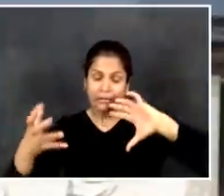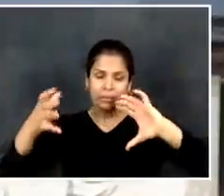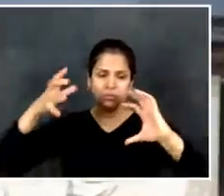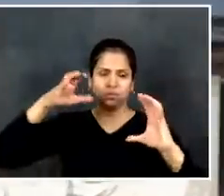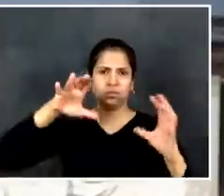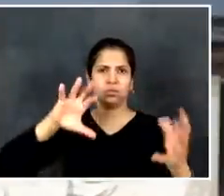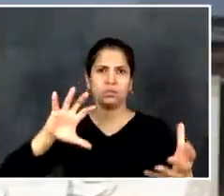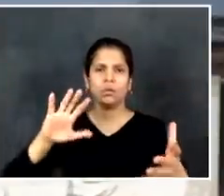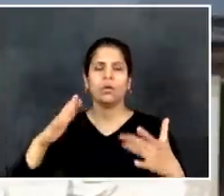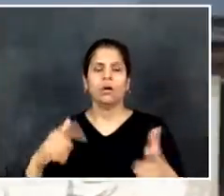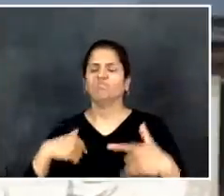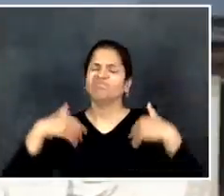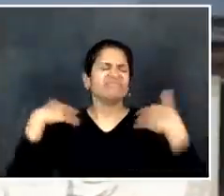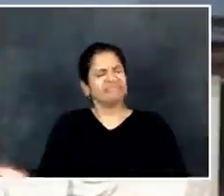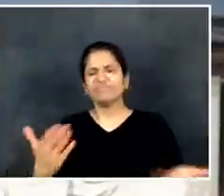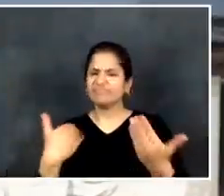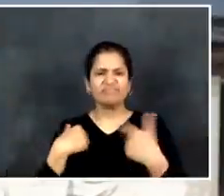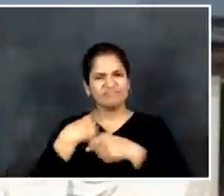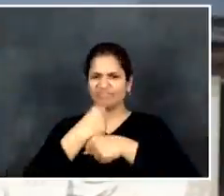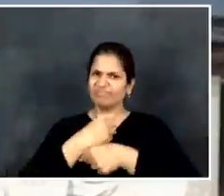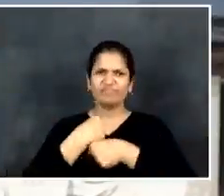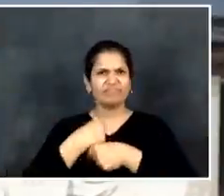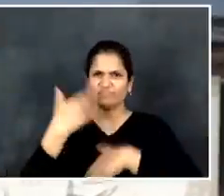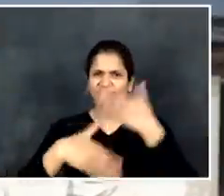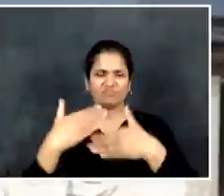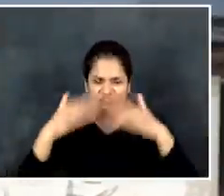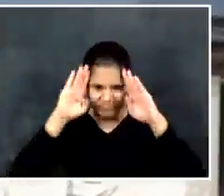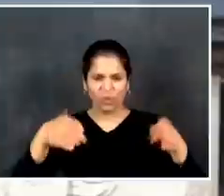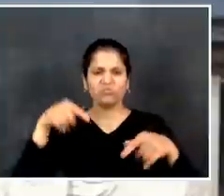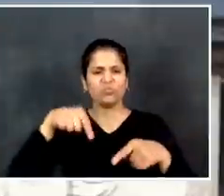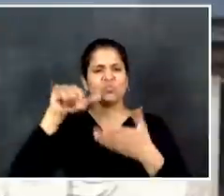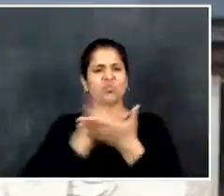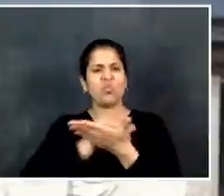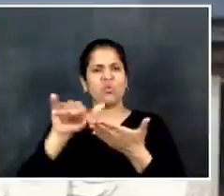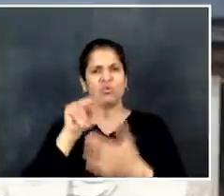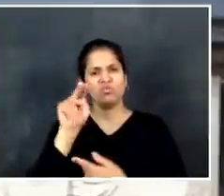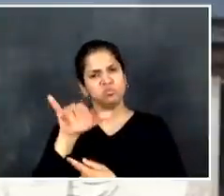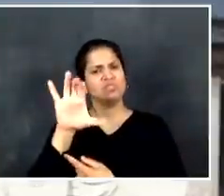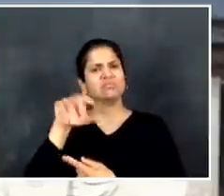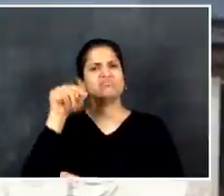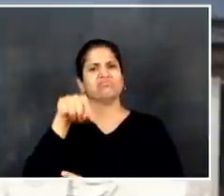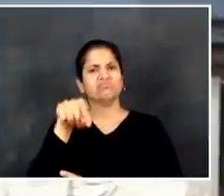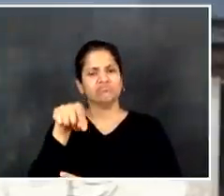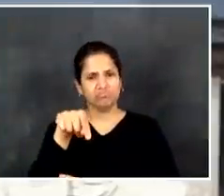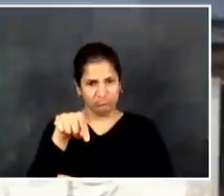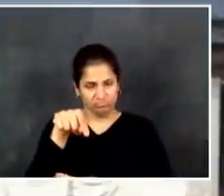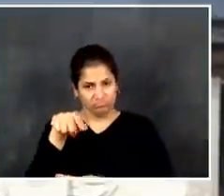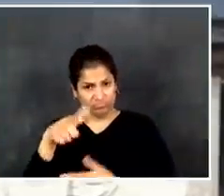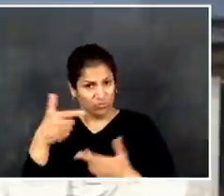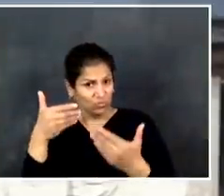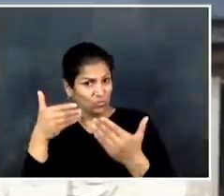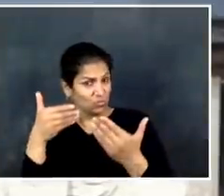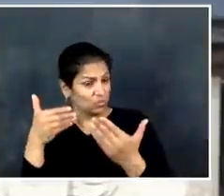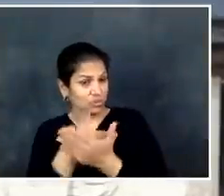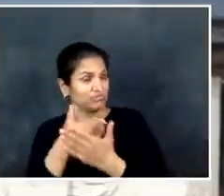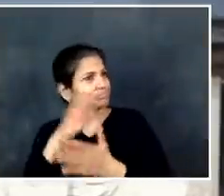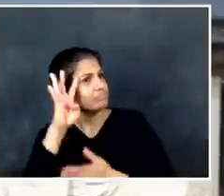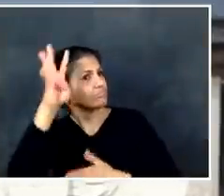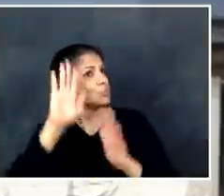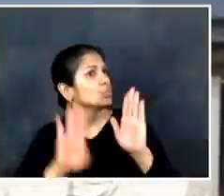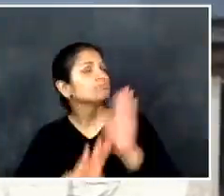whether we know how to make it or not, we got to do something. And these folks were amazing in pulling something together. And the fact is, they